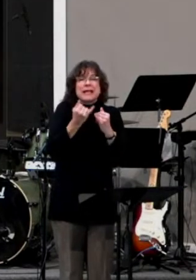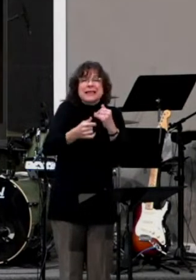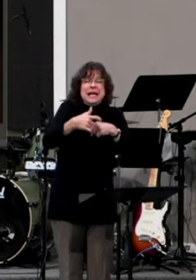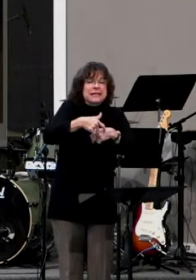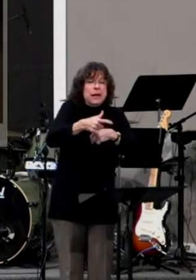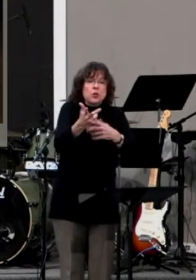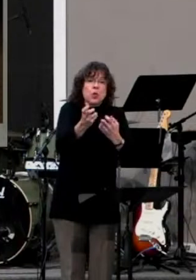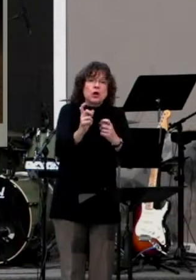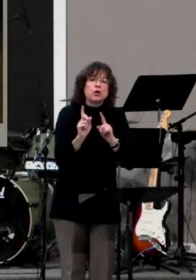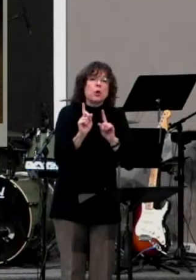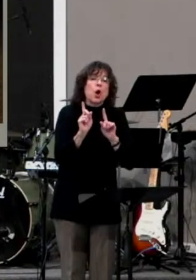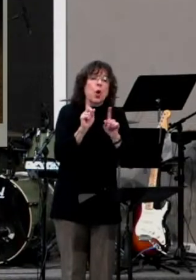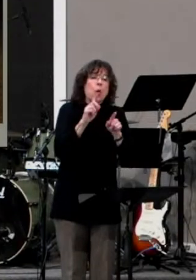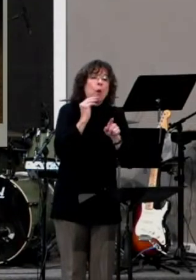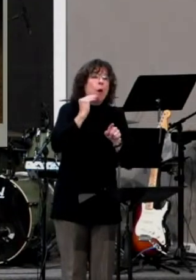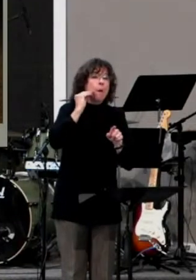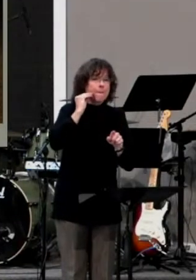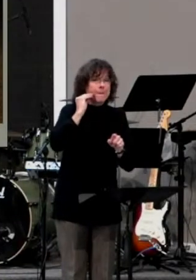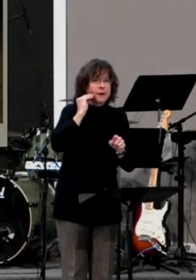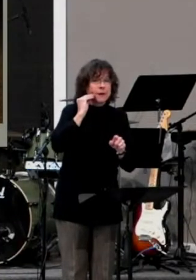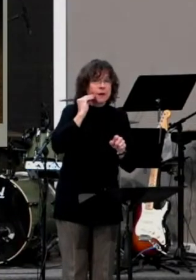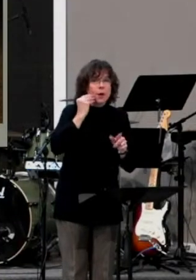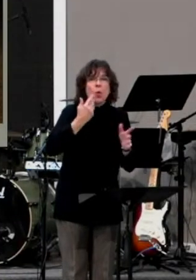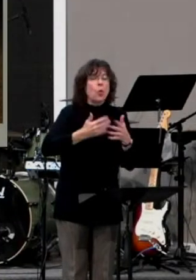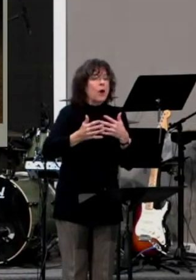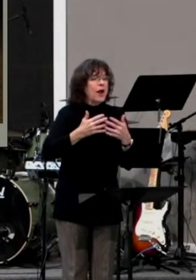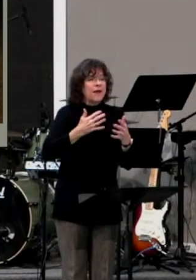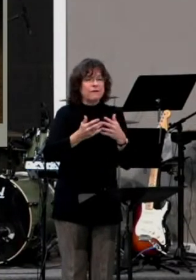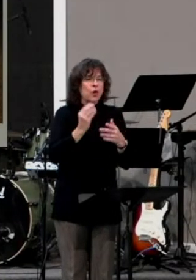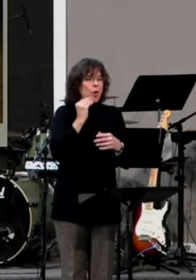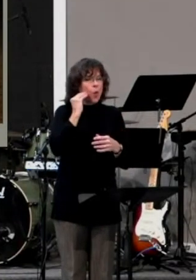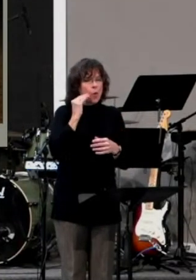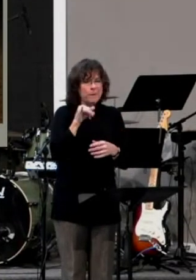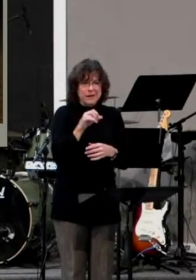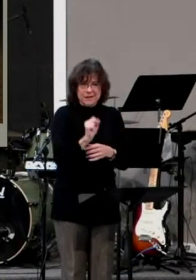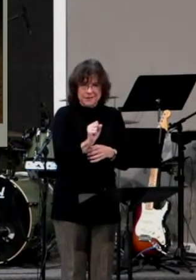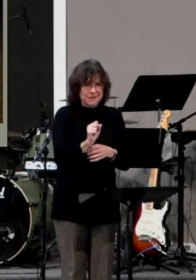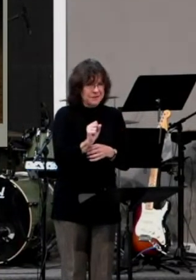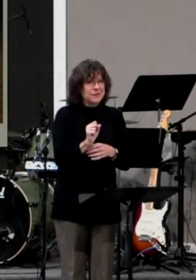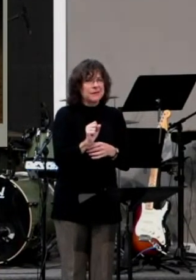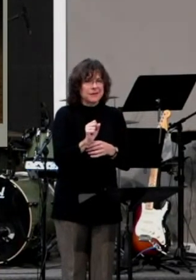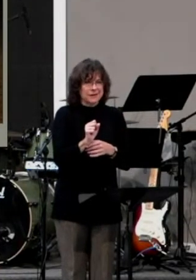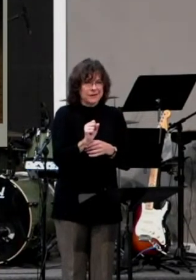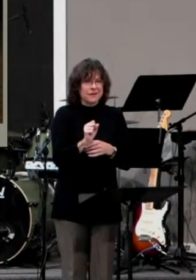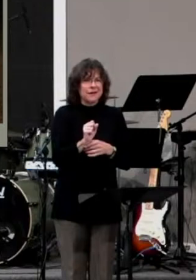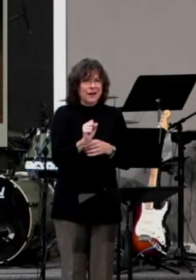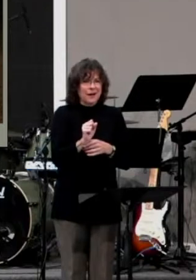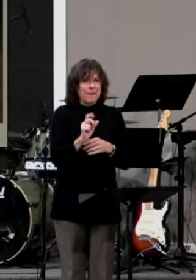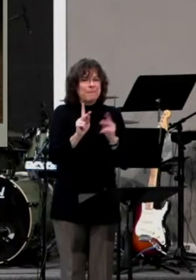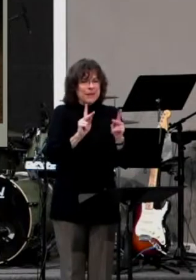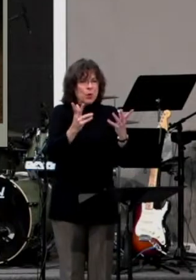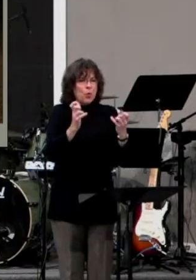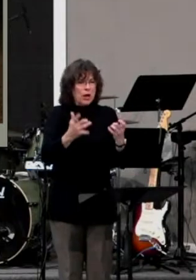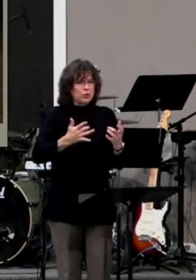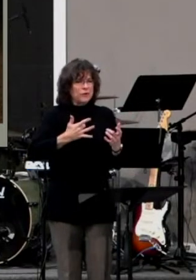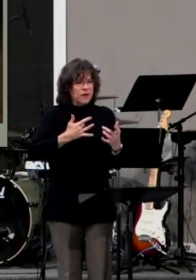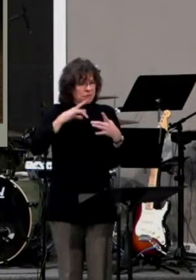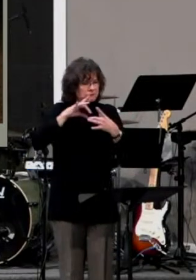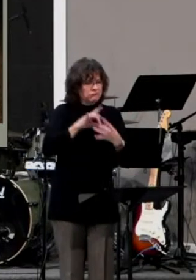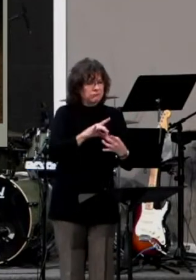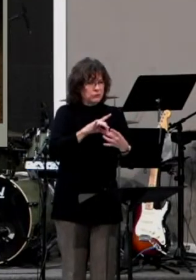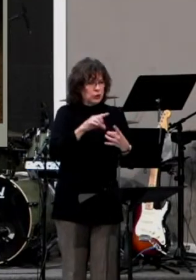to go home? No matter where you move or wherever you go, there's always a place you call